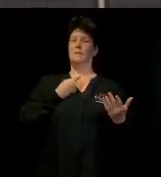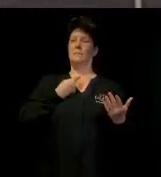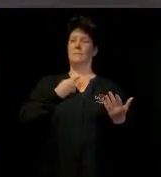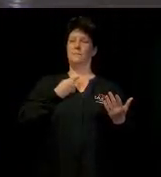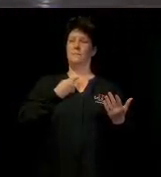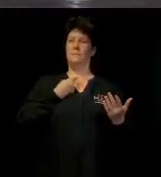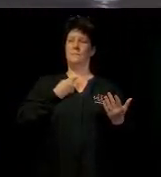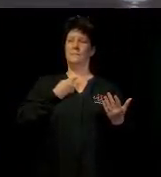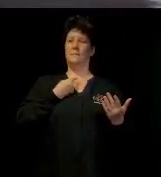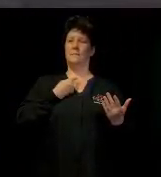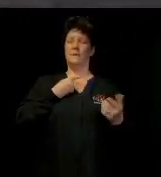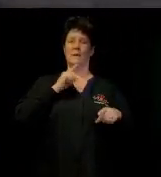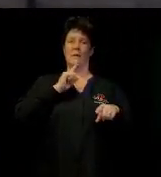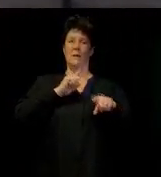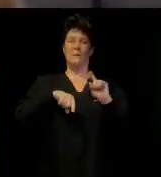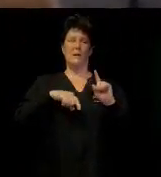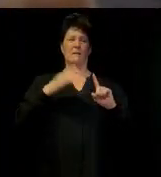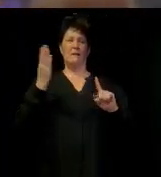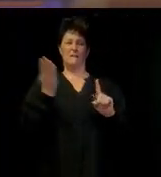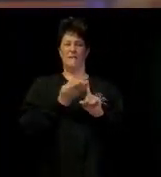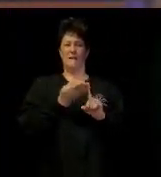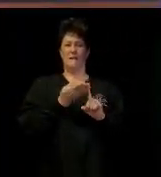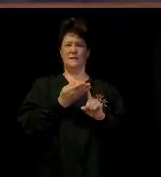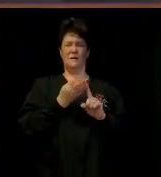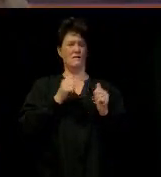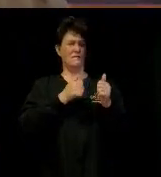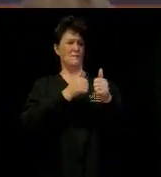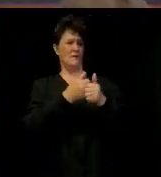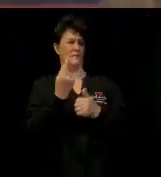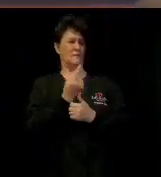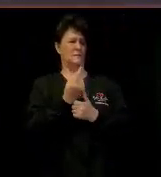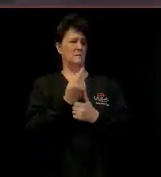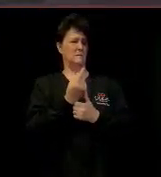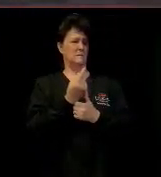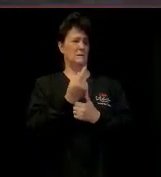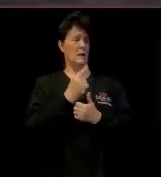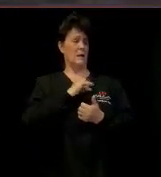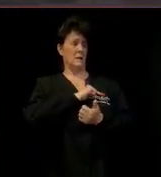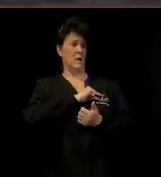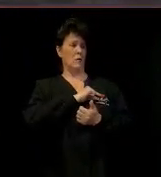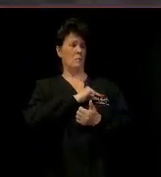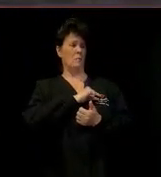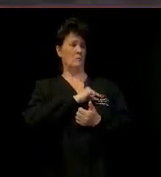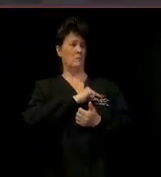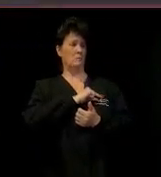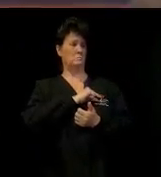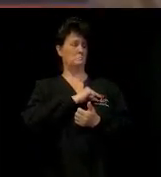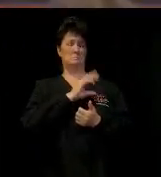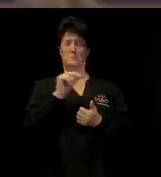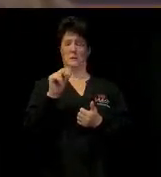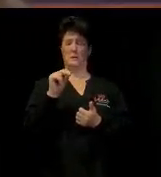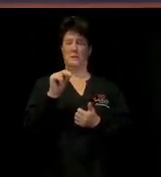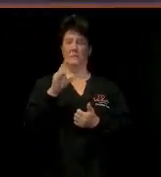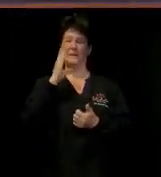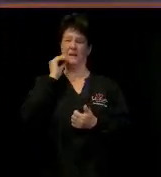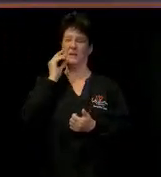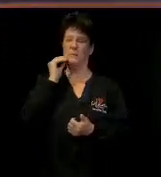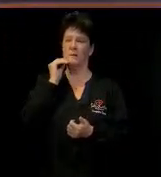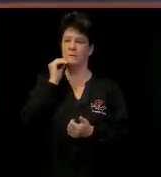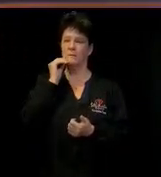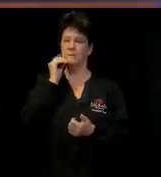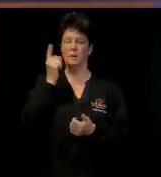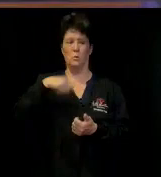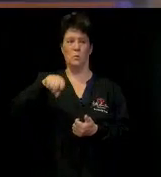that cannot be convinced otherwise. What is convinced or conviction? It's an experience. So you say, what's this have to do with anything? We've